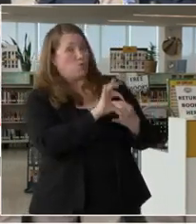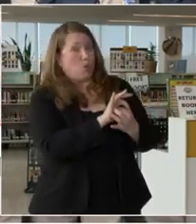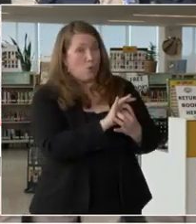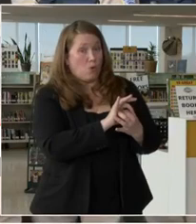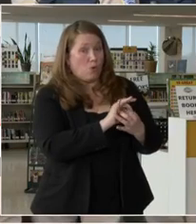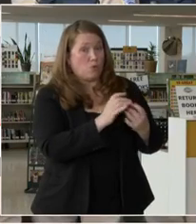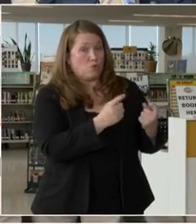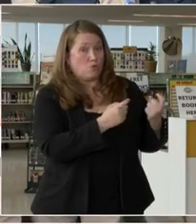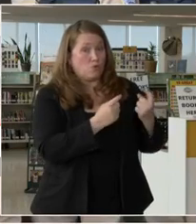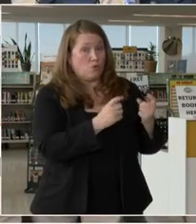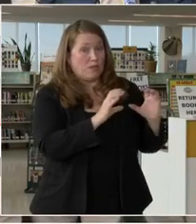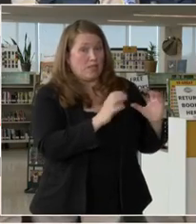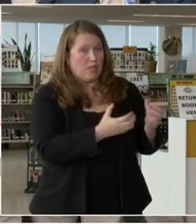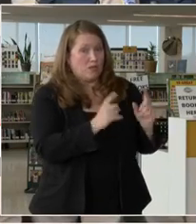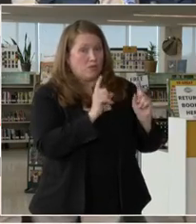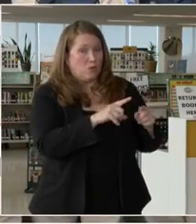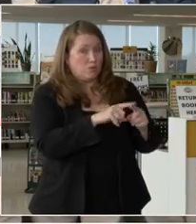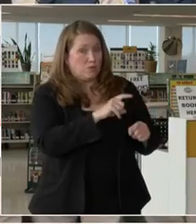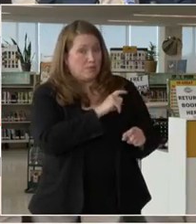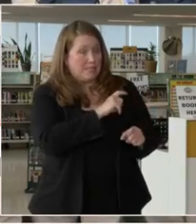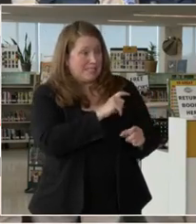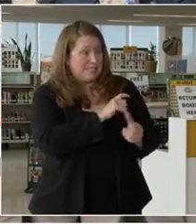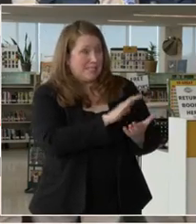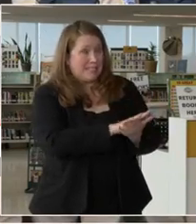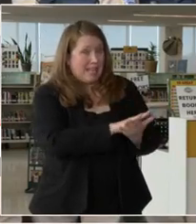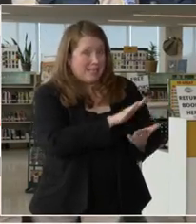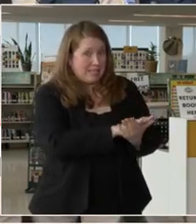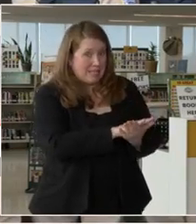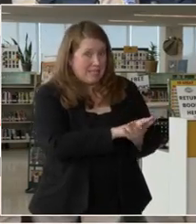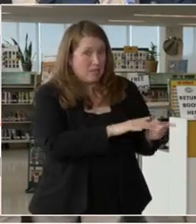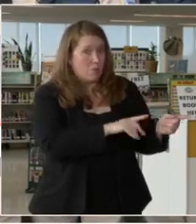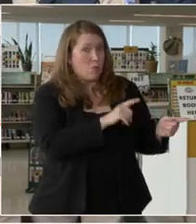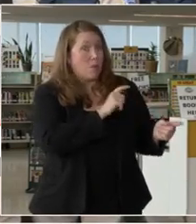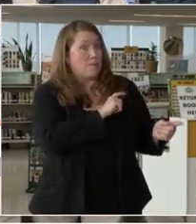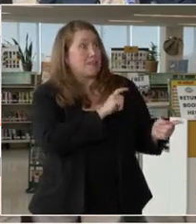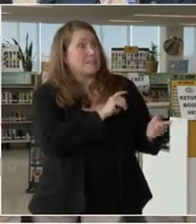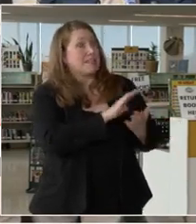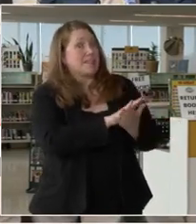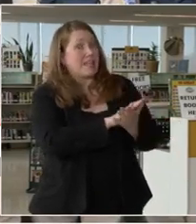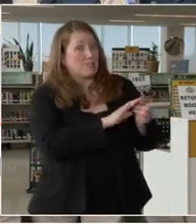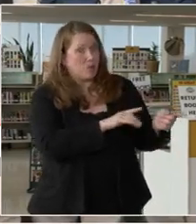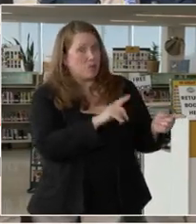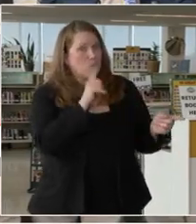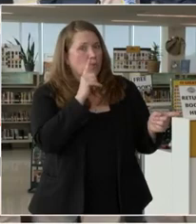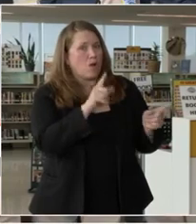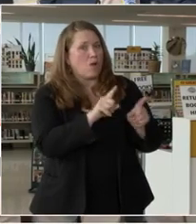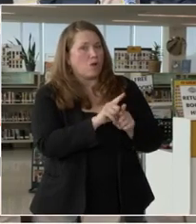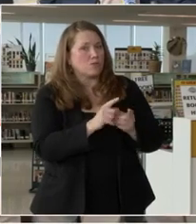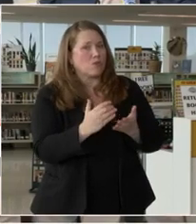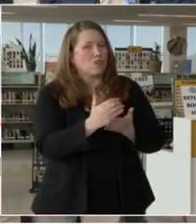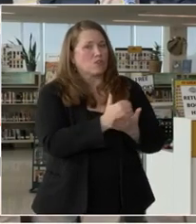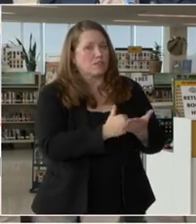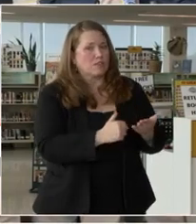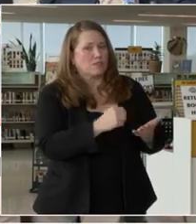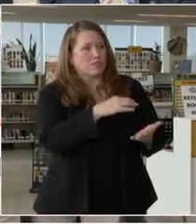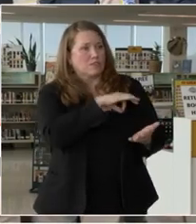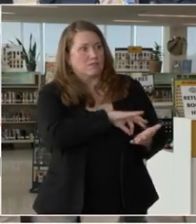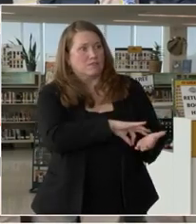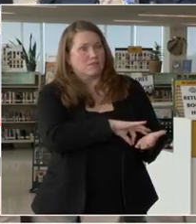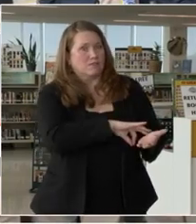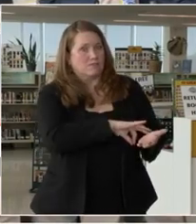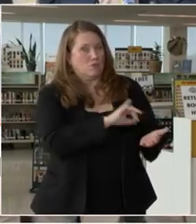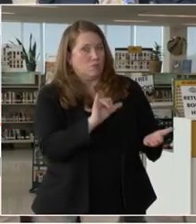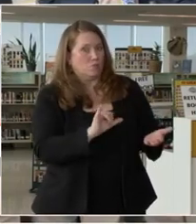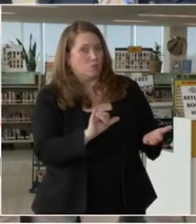the recruits. And so you go to the police academy. And while at the police academy, you're also earning a salary. And